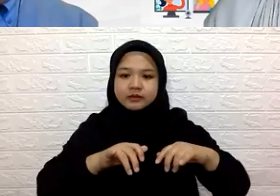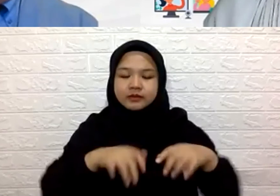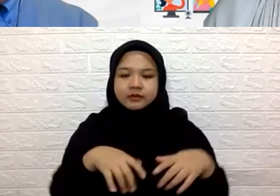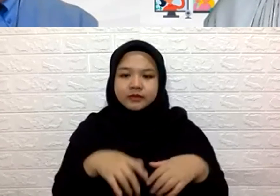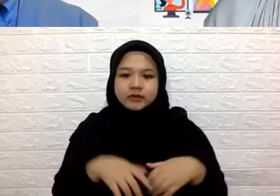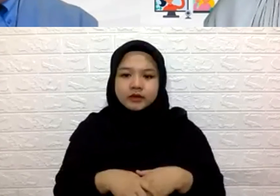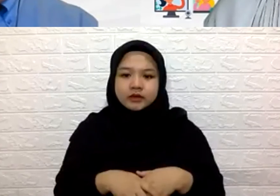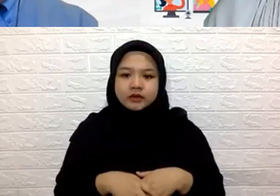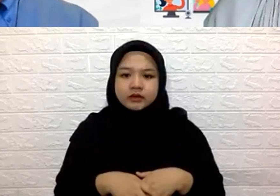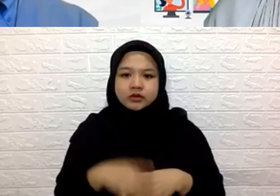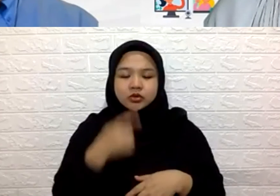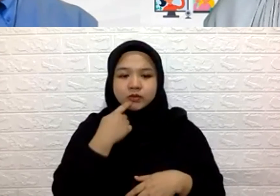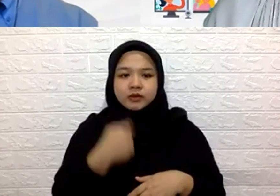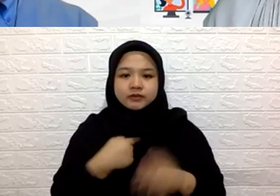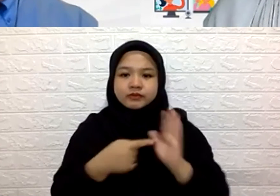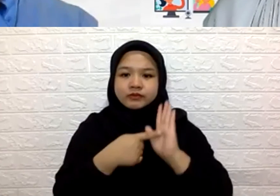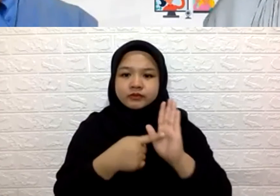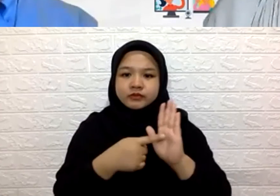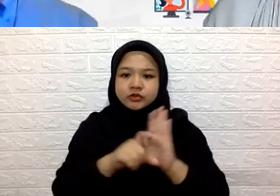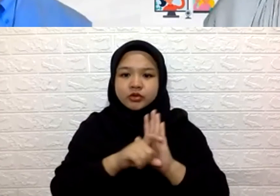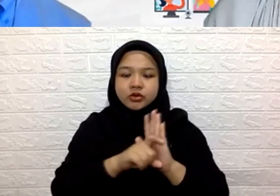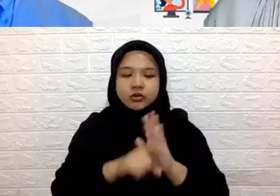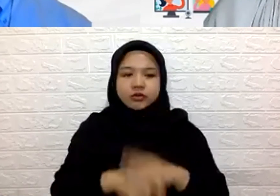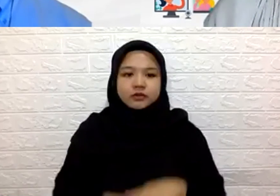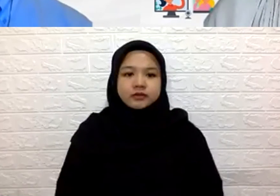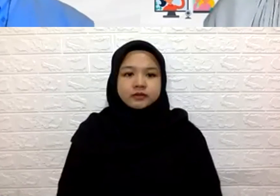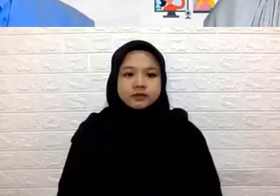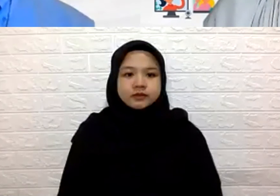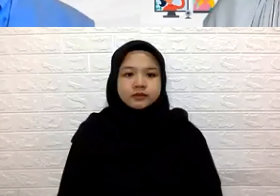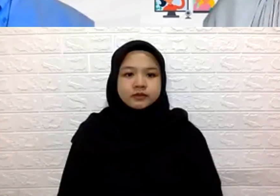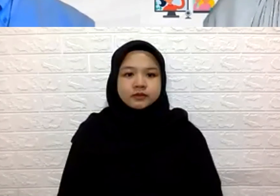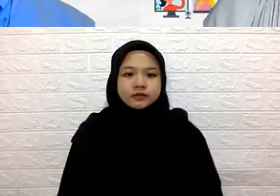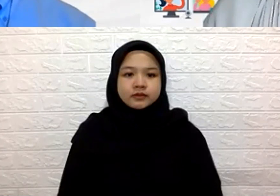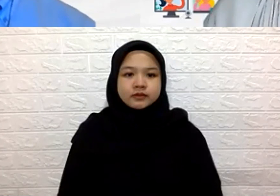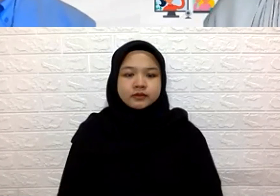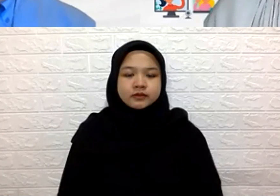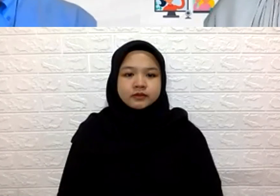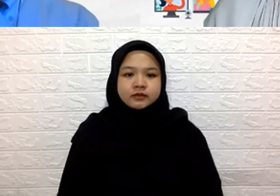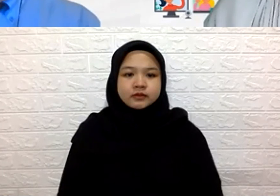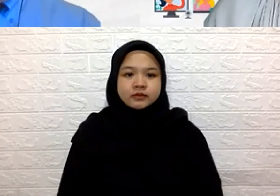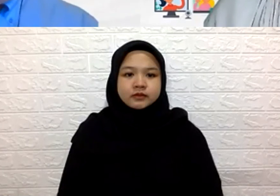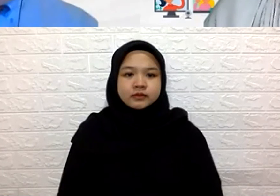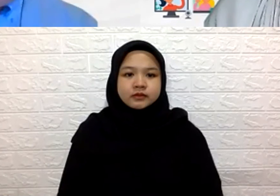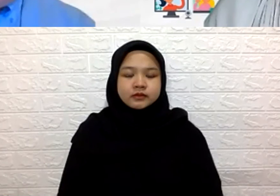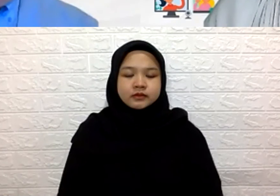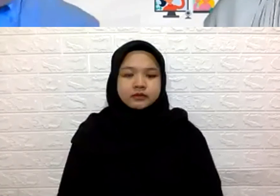you very quickly. While I'm talking, I'll see if I can find one. And let